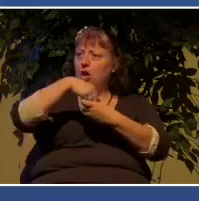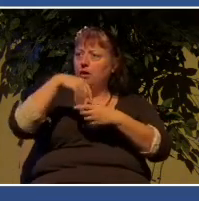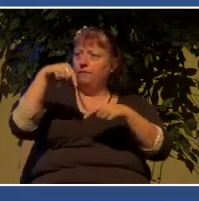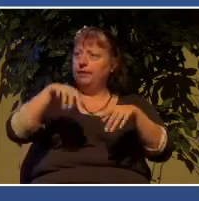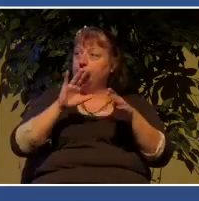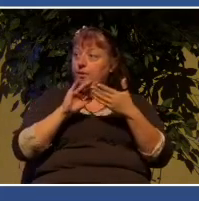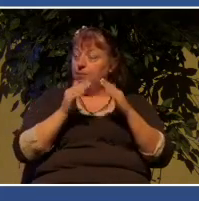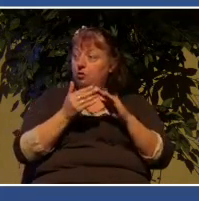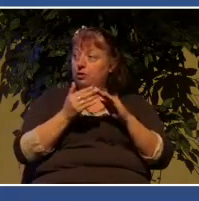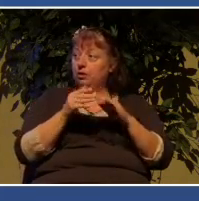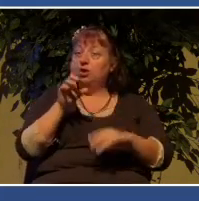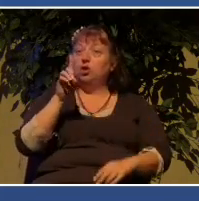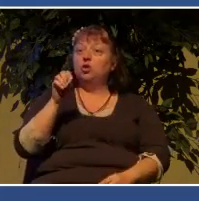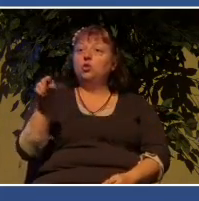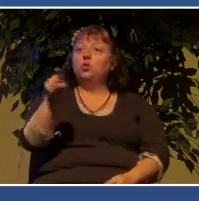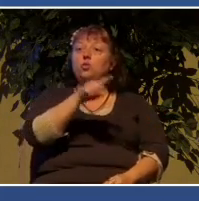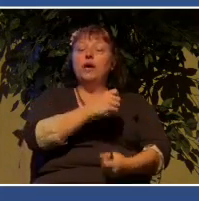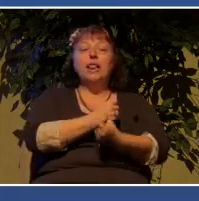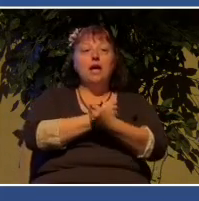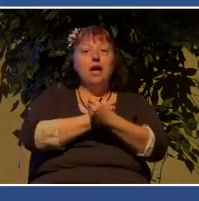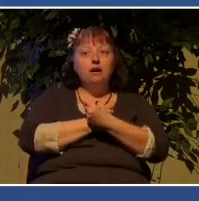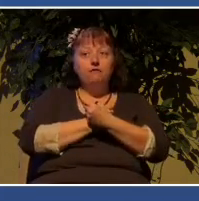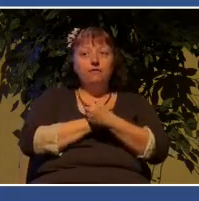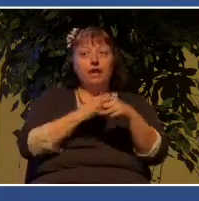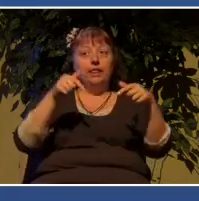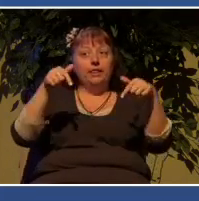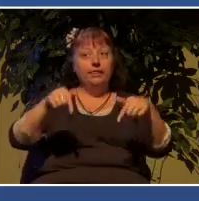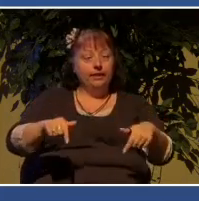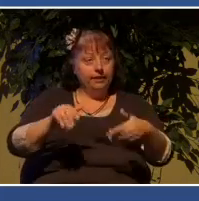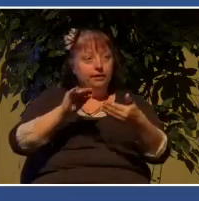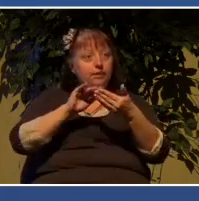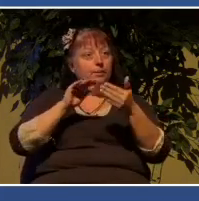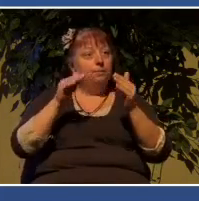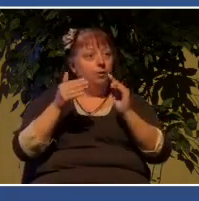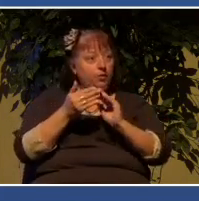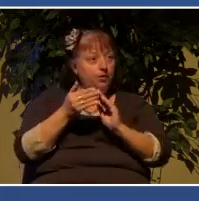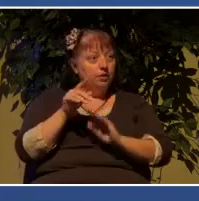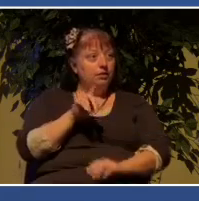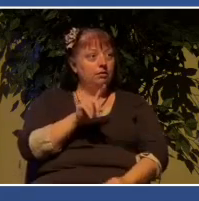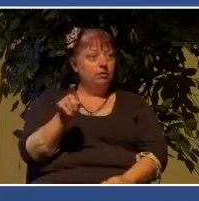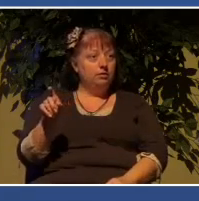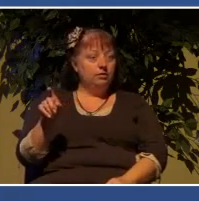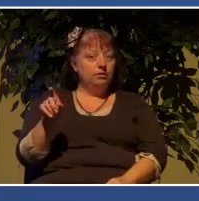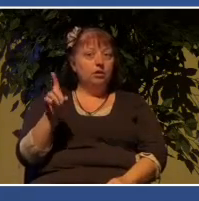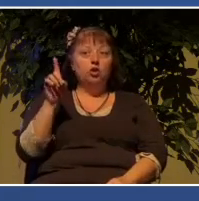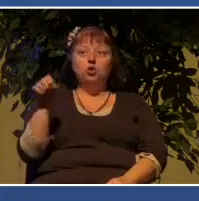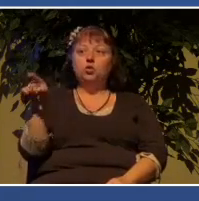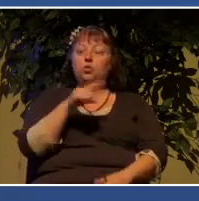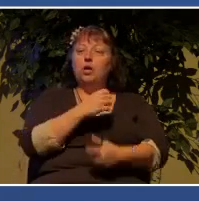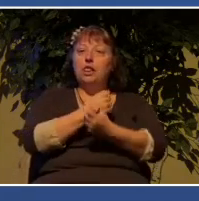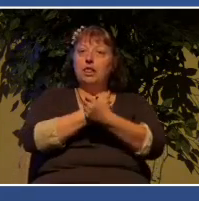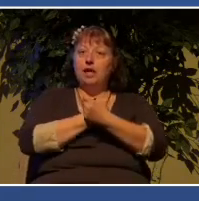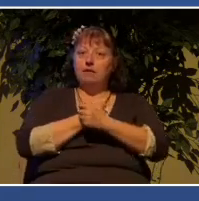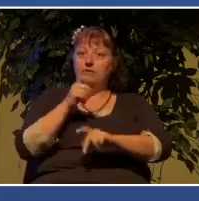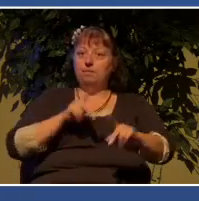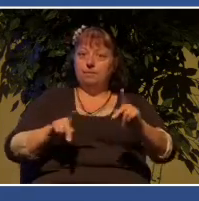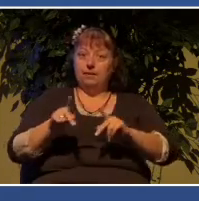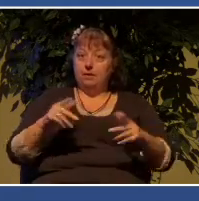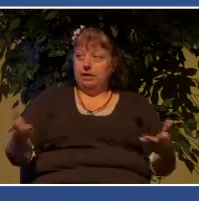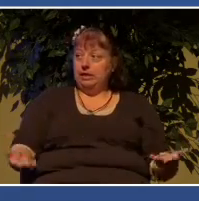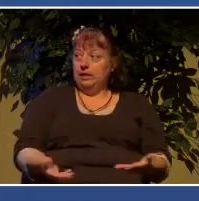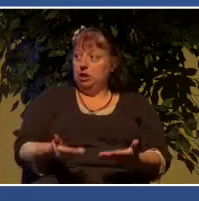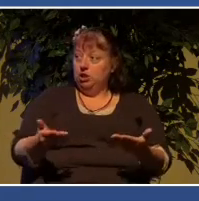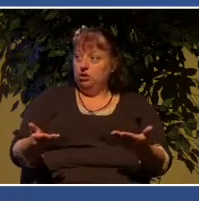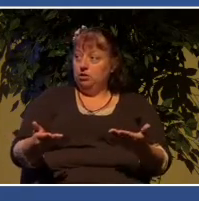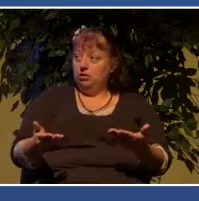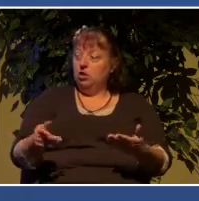do you love this community? Do you love the people in it? Are you